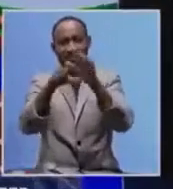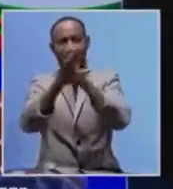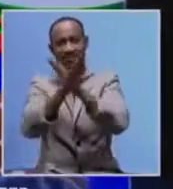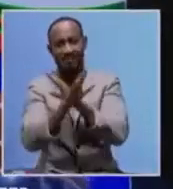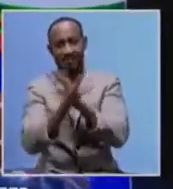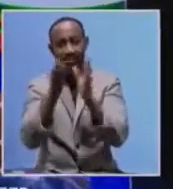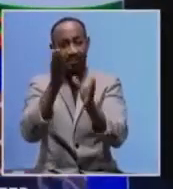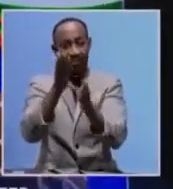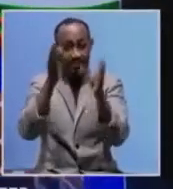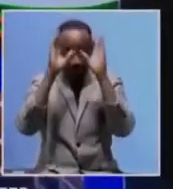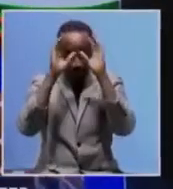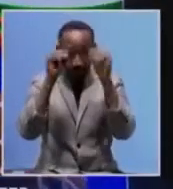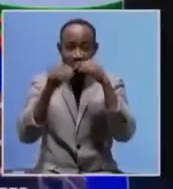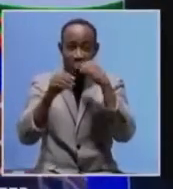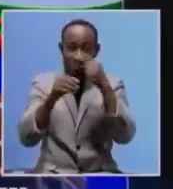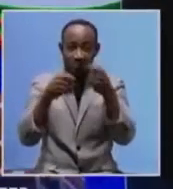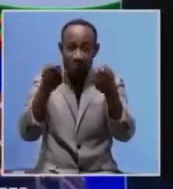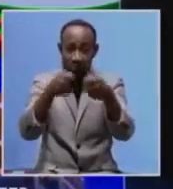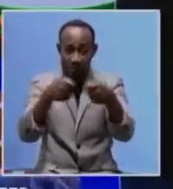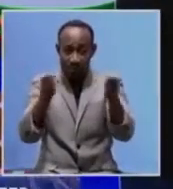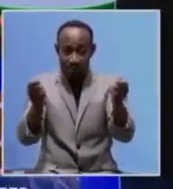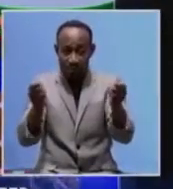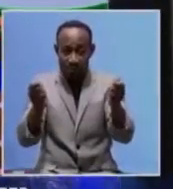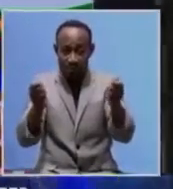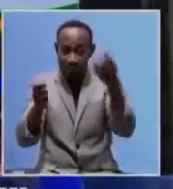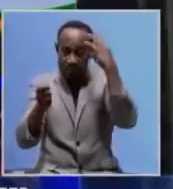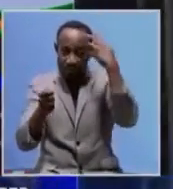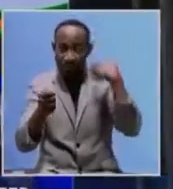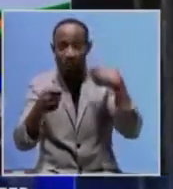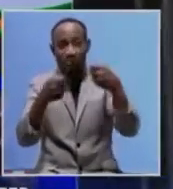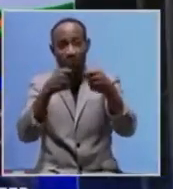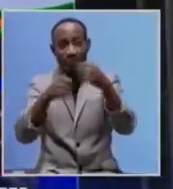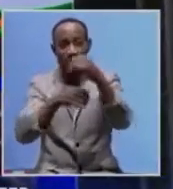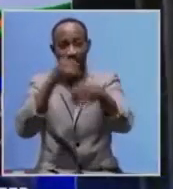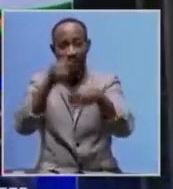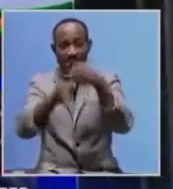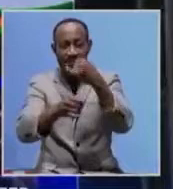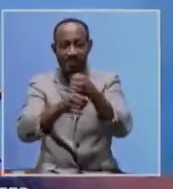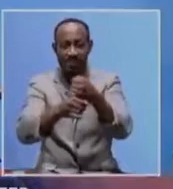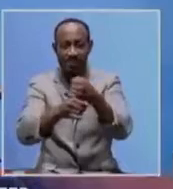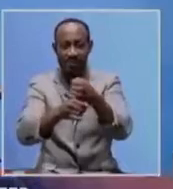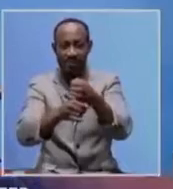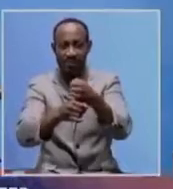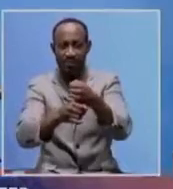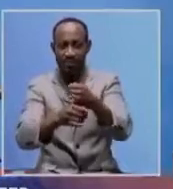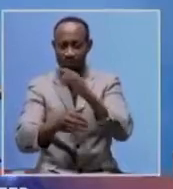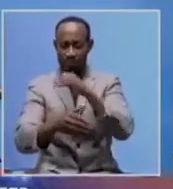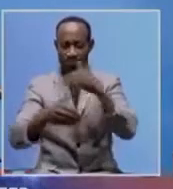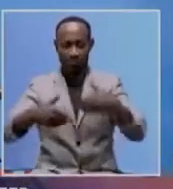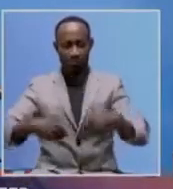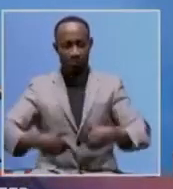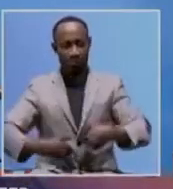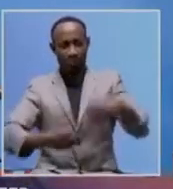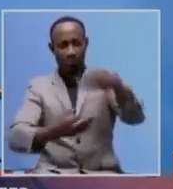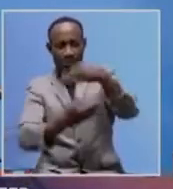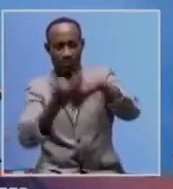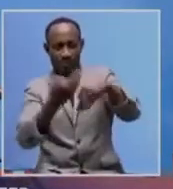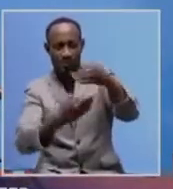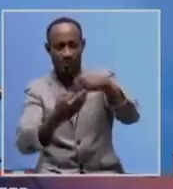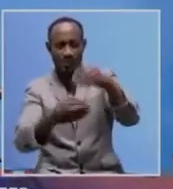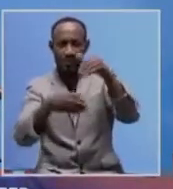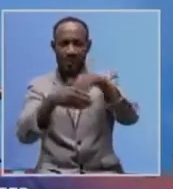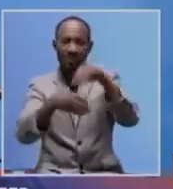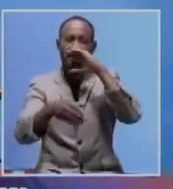when she officiated at the official opening of the International Youth Fellowship Bethel Youth Resource Center in